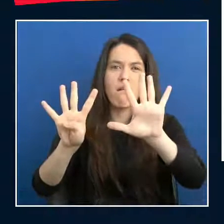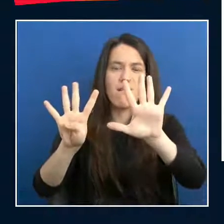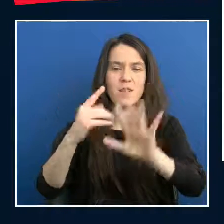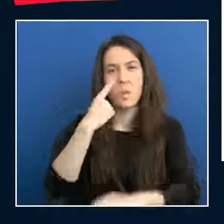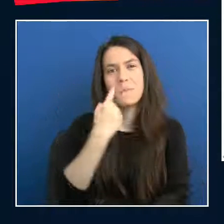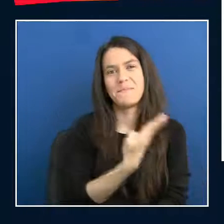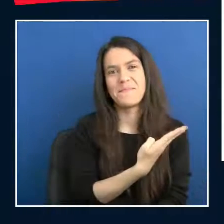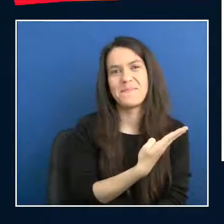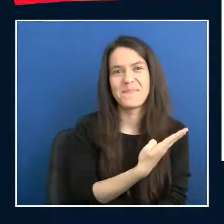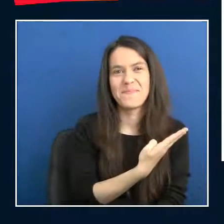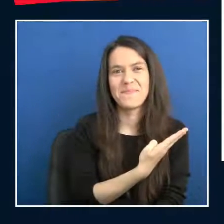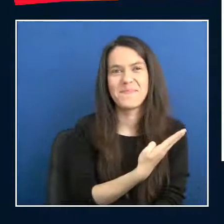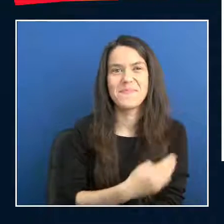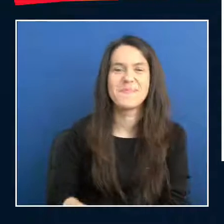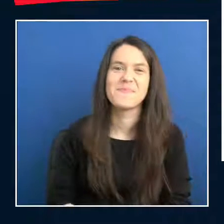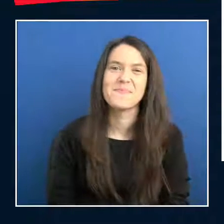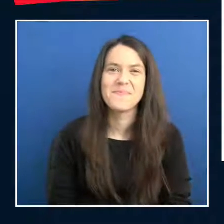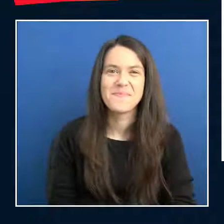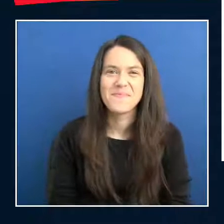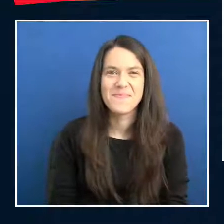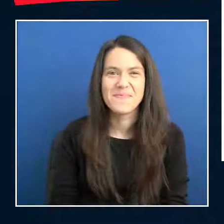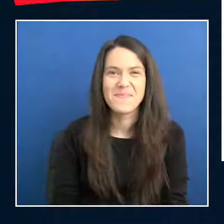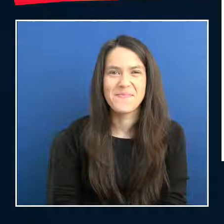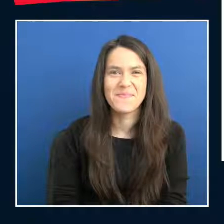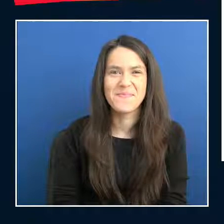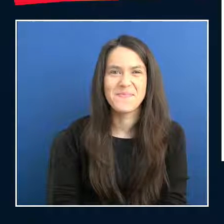hope we can live demo this.